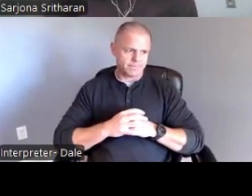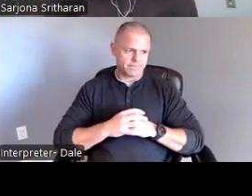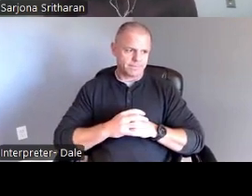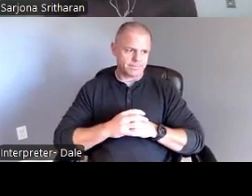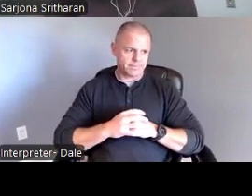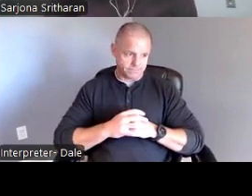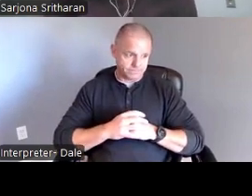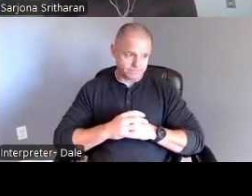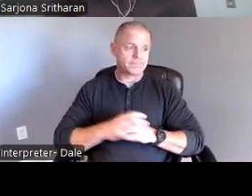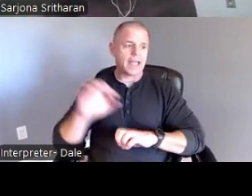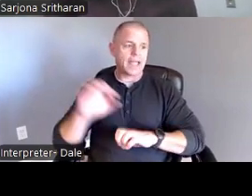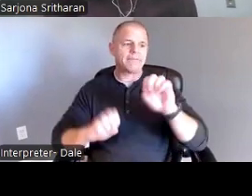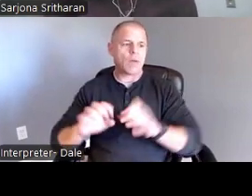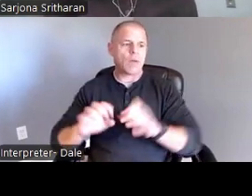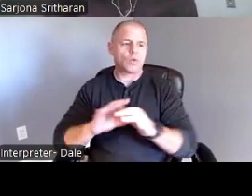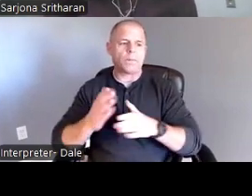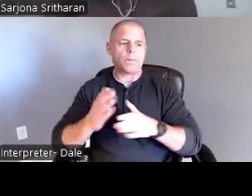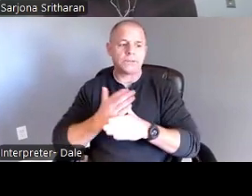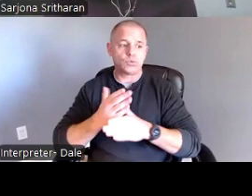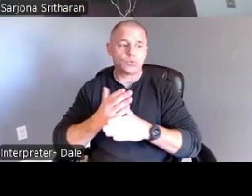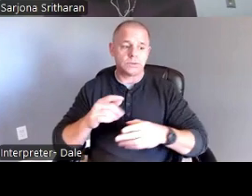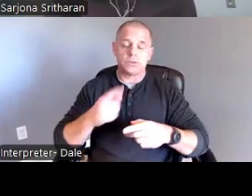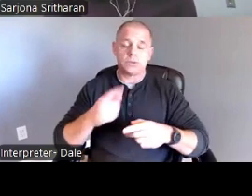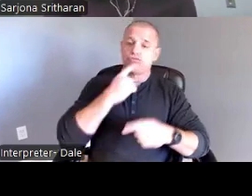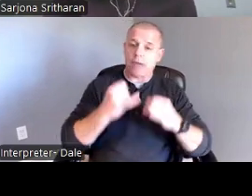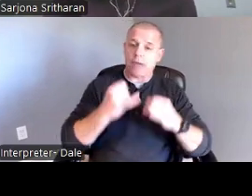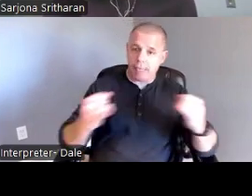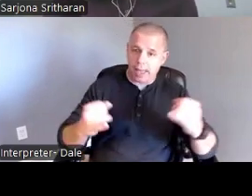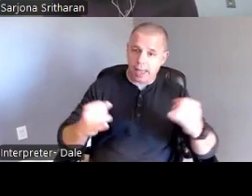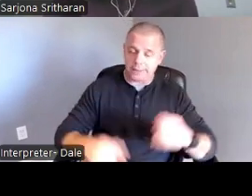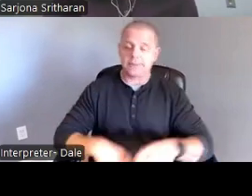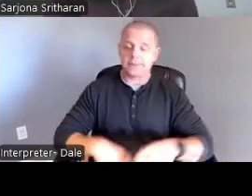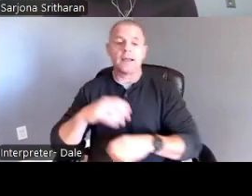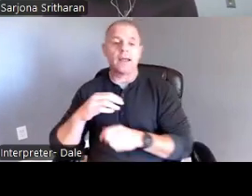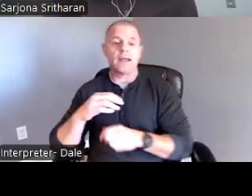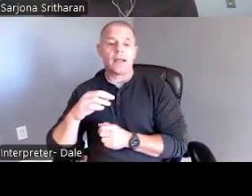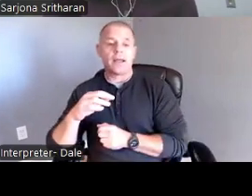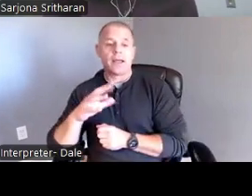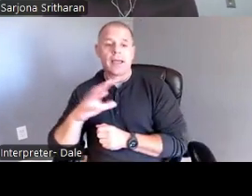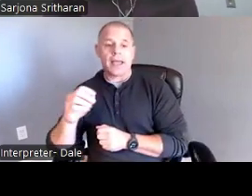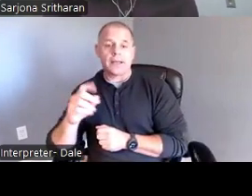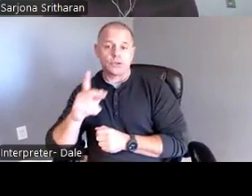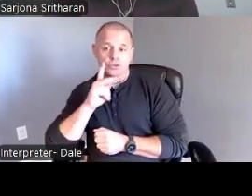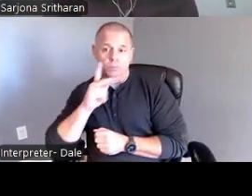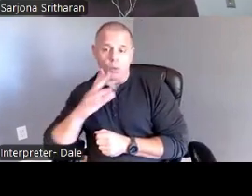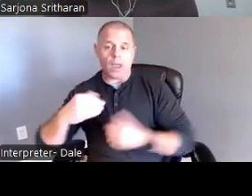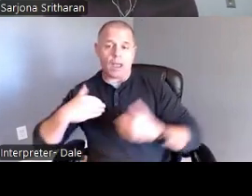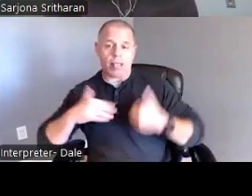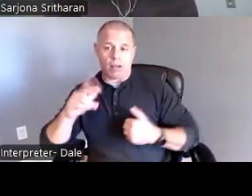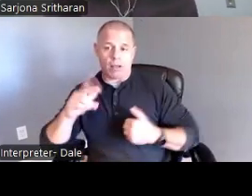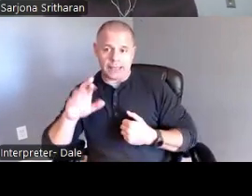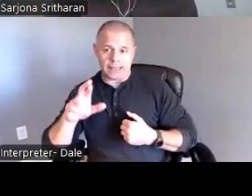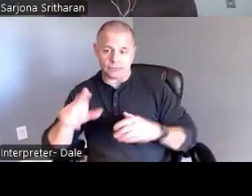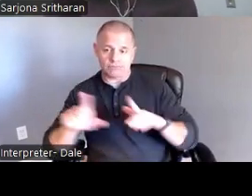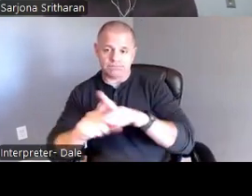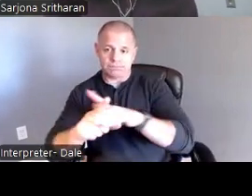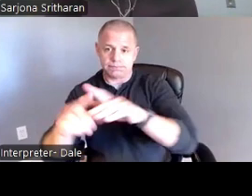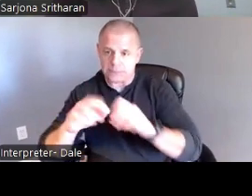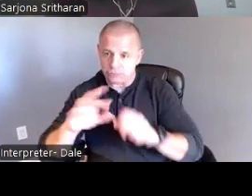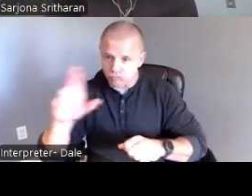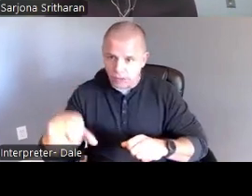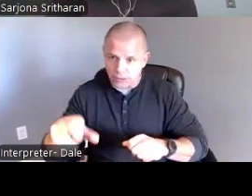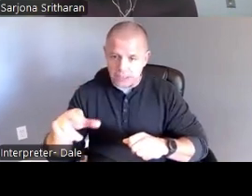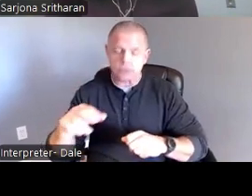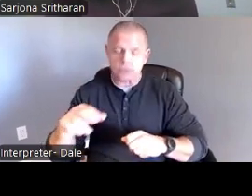to evaluate the associations between redlining and smoking and lung cancer incidents in Rochester. And